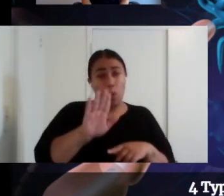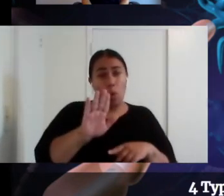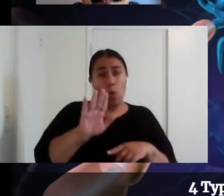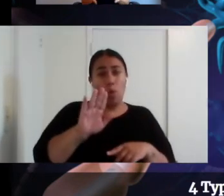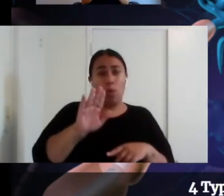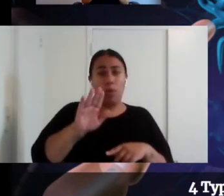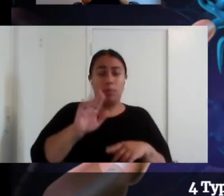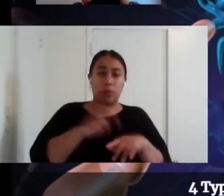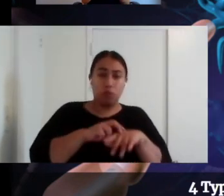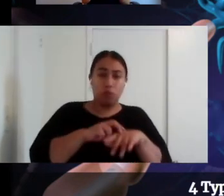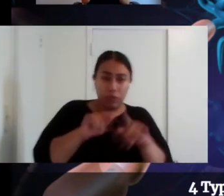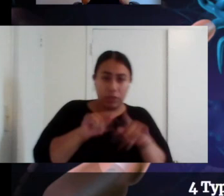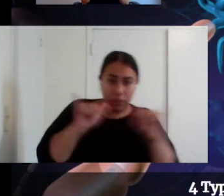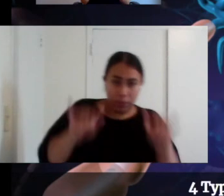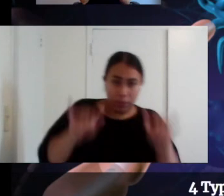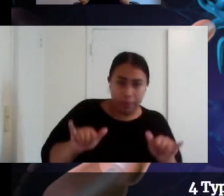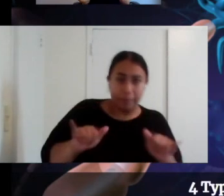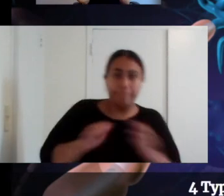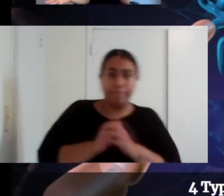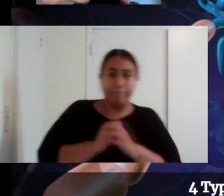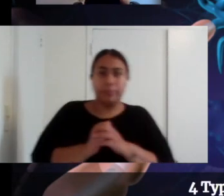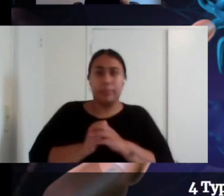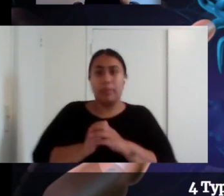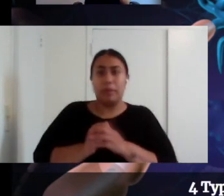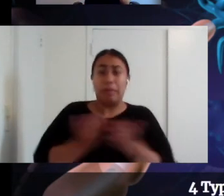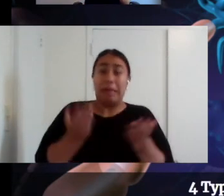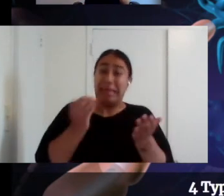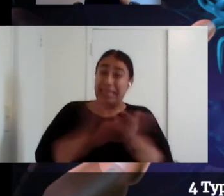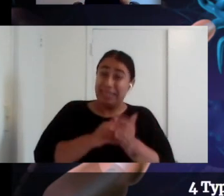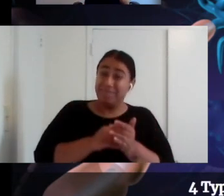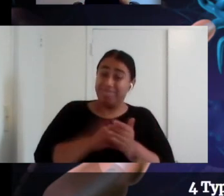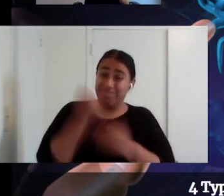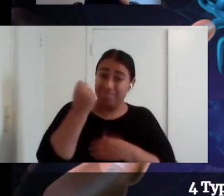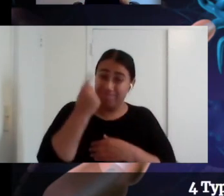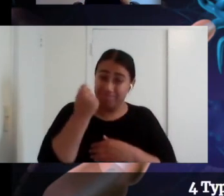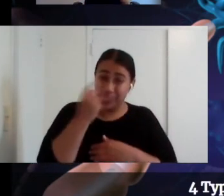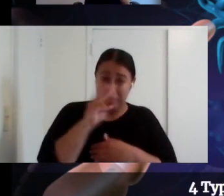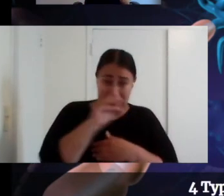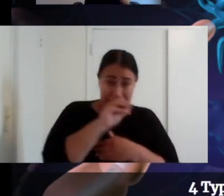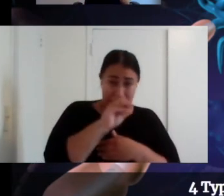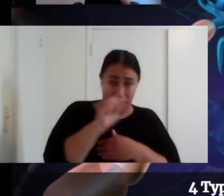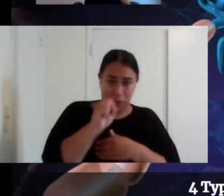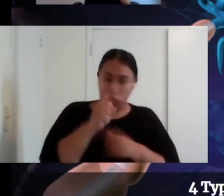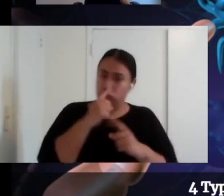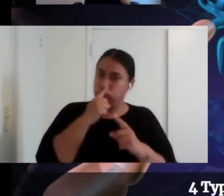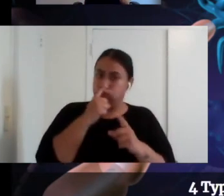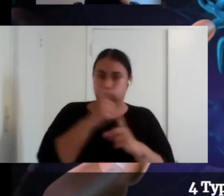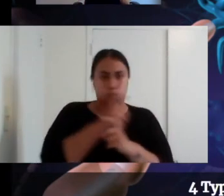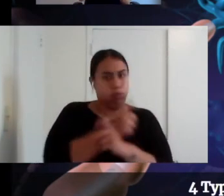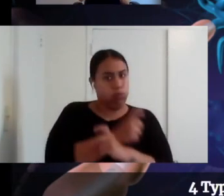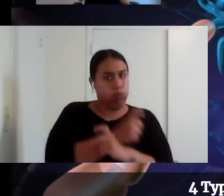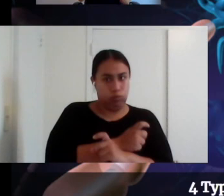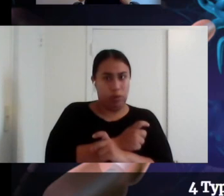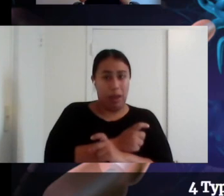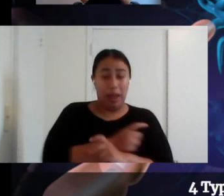central nervous system is involved, it's complex, but then you add an added layer of complexity with the autoimmune disorder and the immune